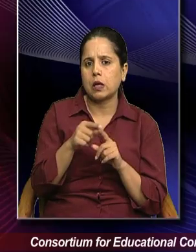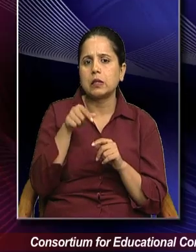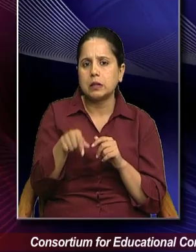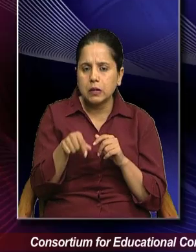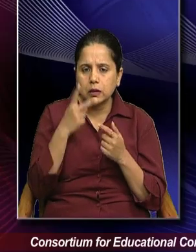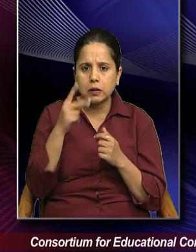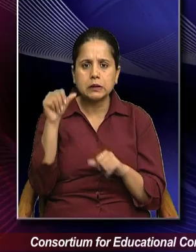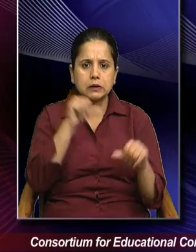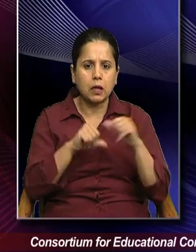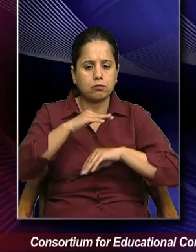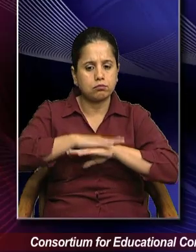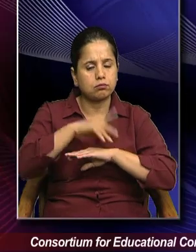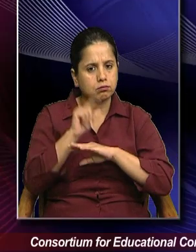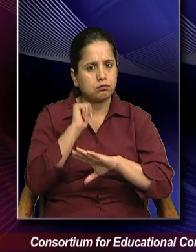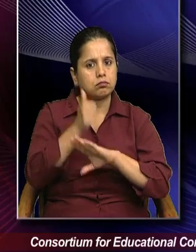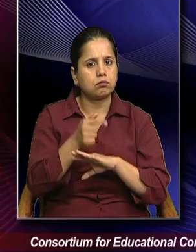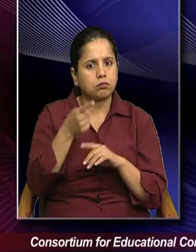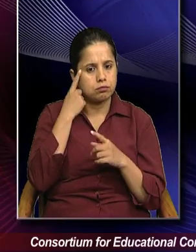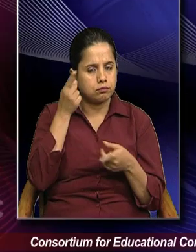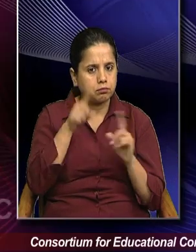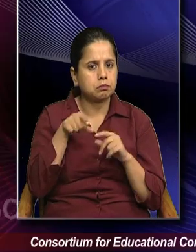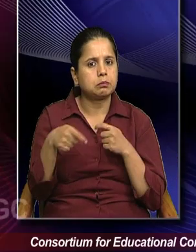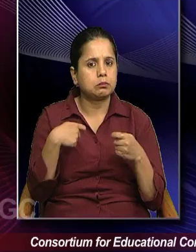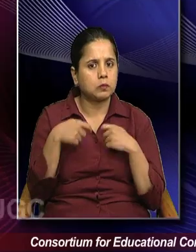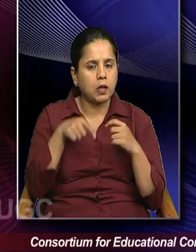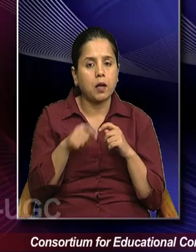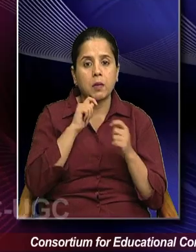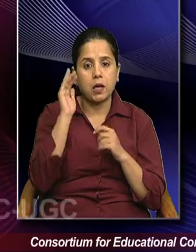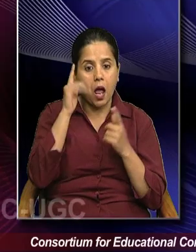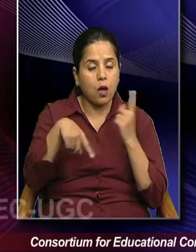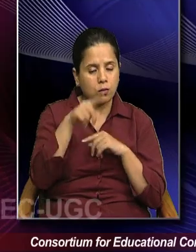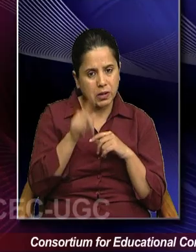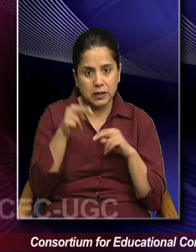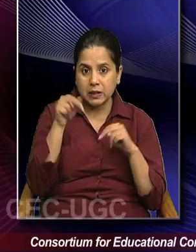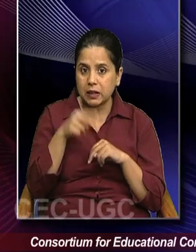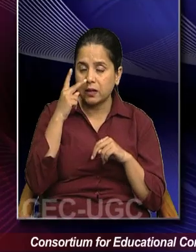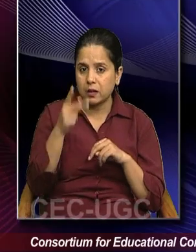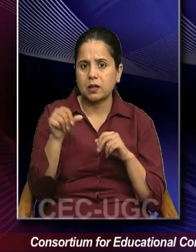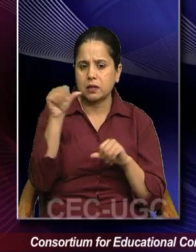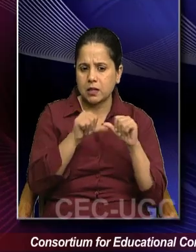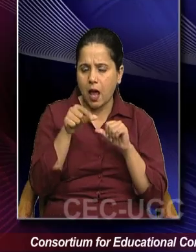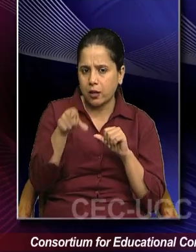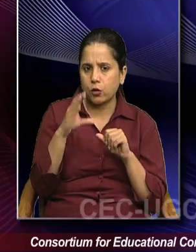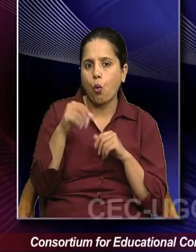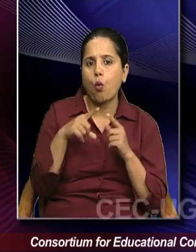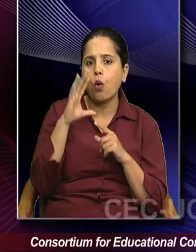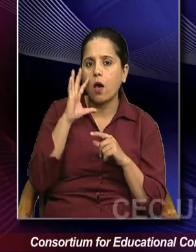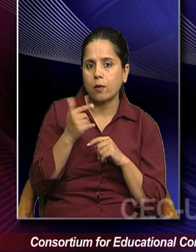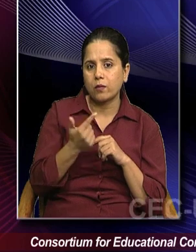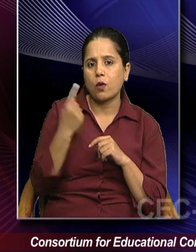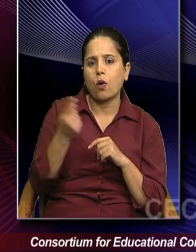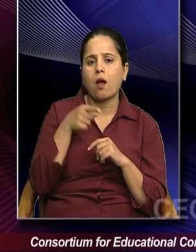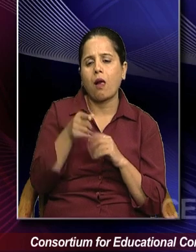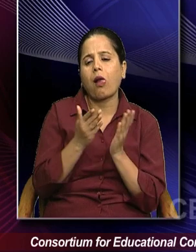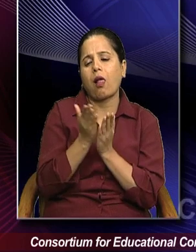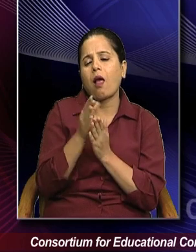desk. This is the key strategy. Media houses need to see science as a core beat, not a